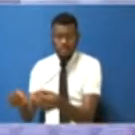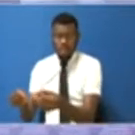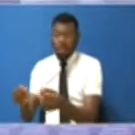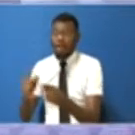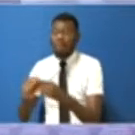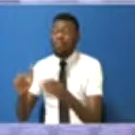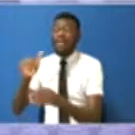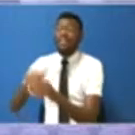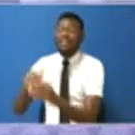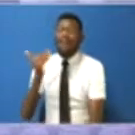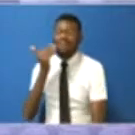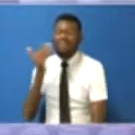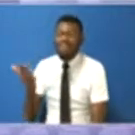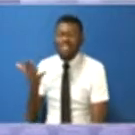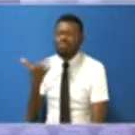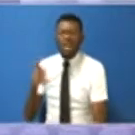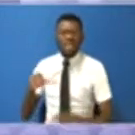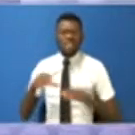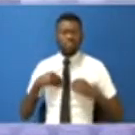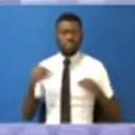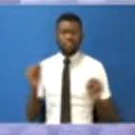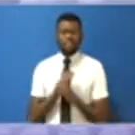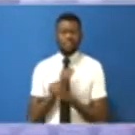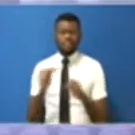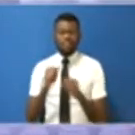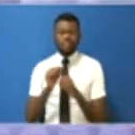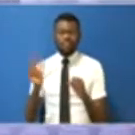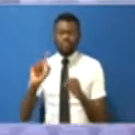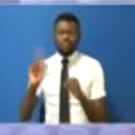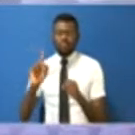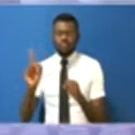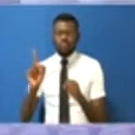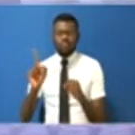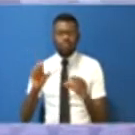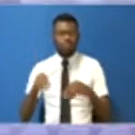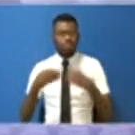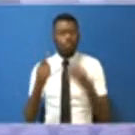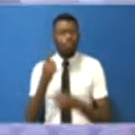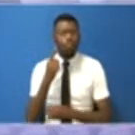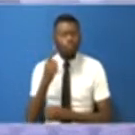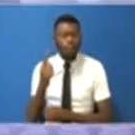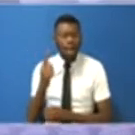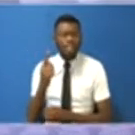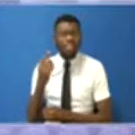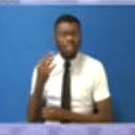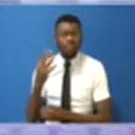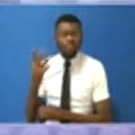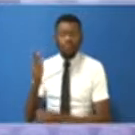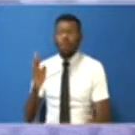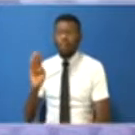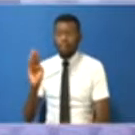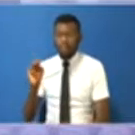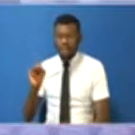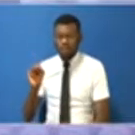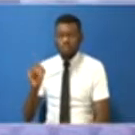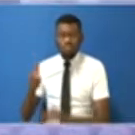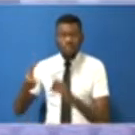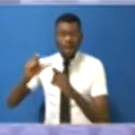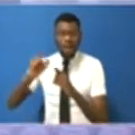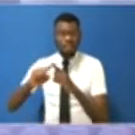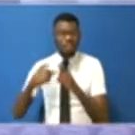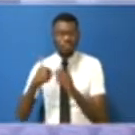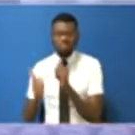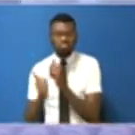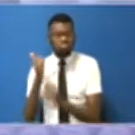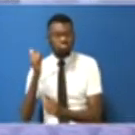these 500 children would be accepted what they offering nairobi polycarp was 134 million shillings more i refused with my team kenya